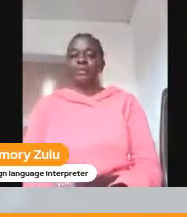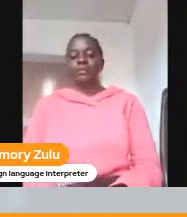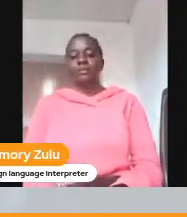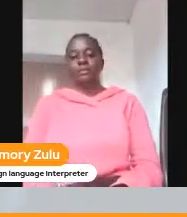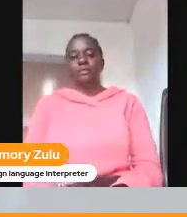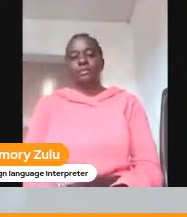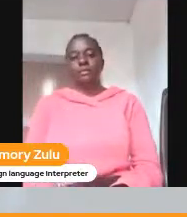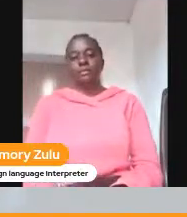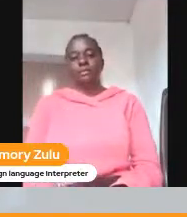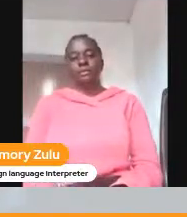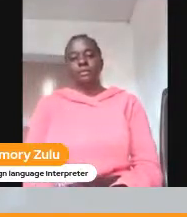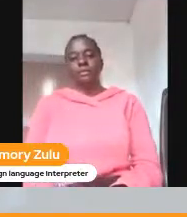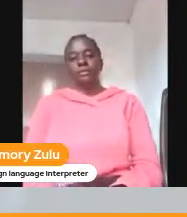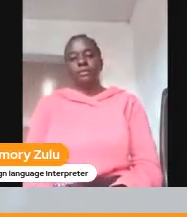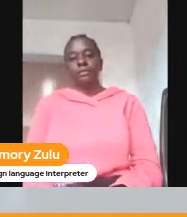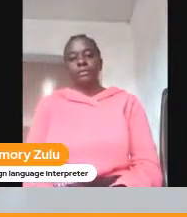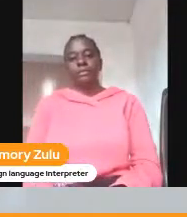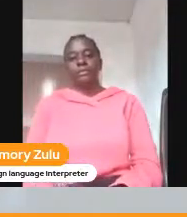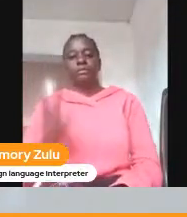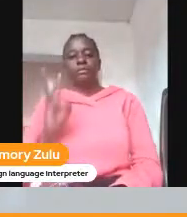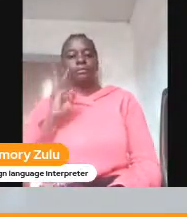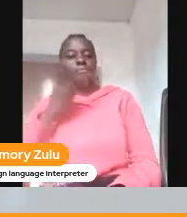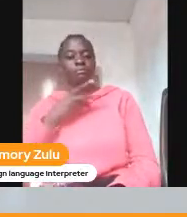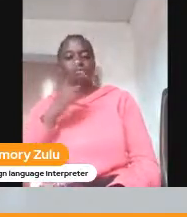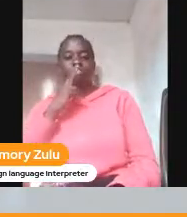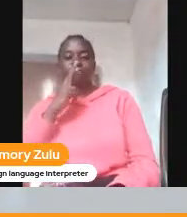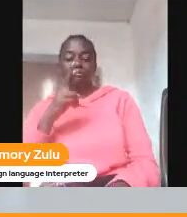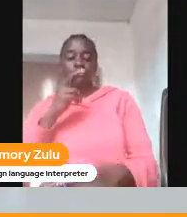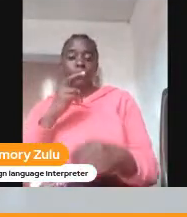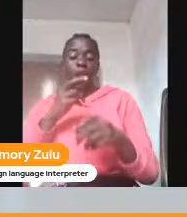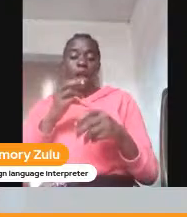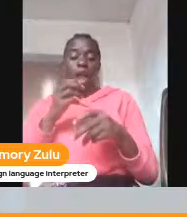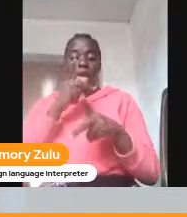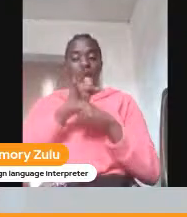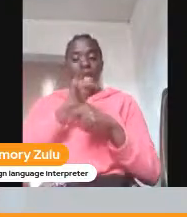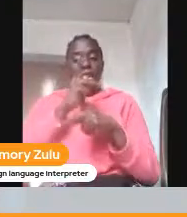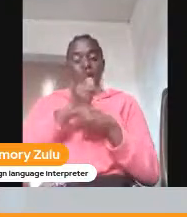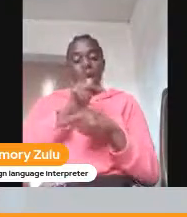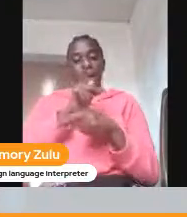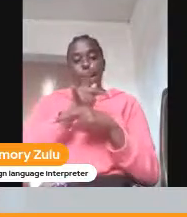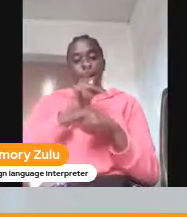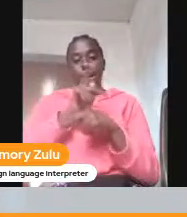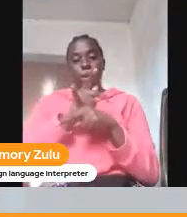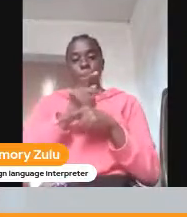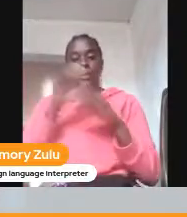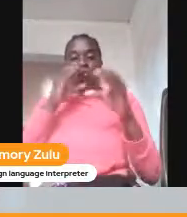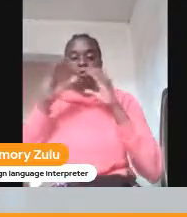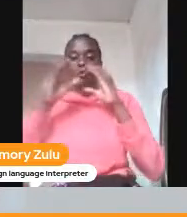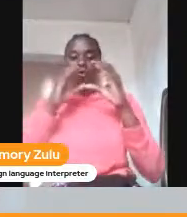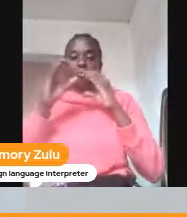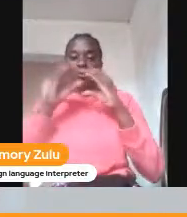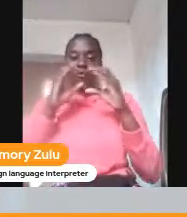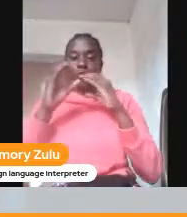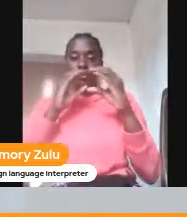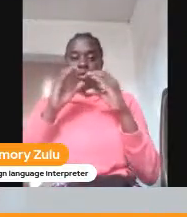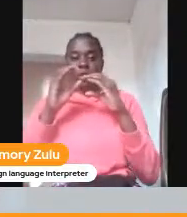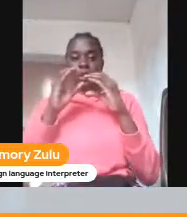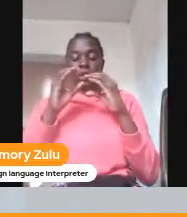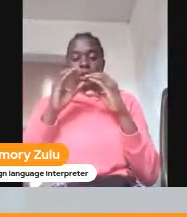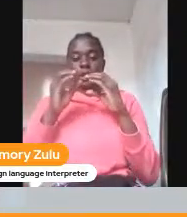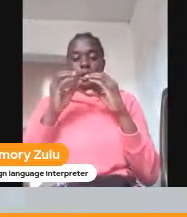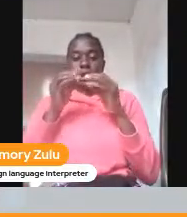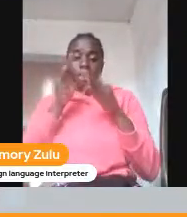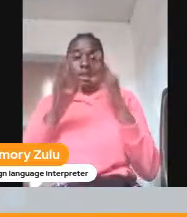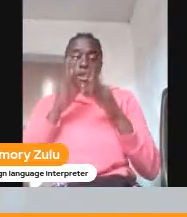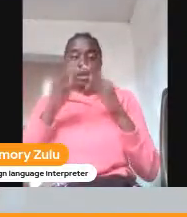the conversation going. So you can, if you still have questions, you can send your questions through to you can comment on this